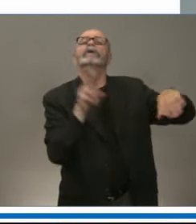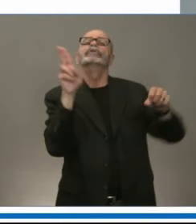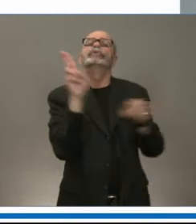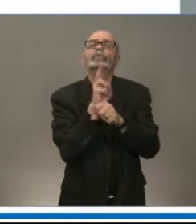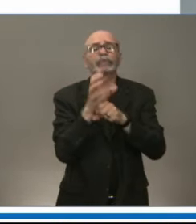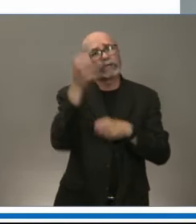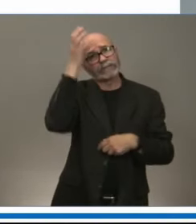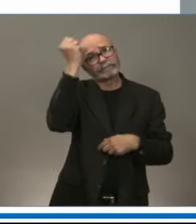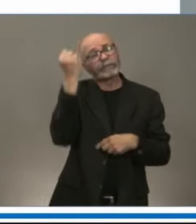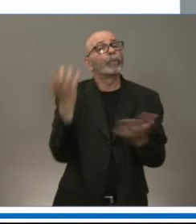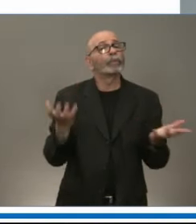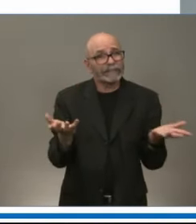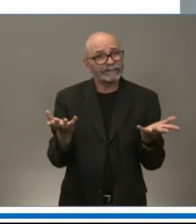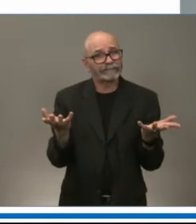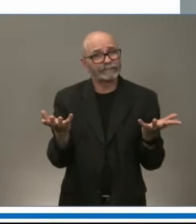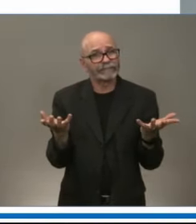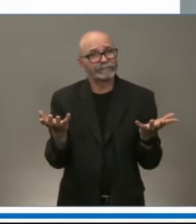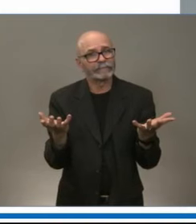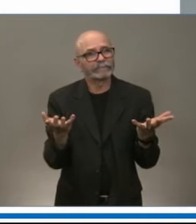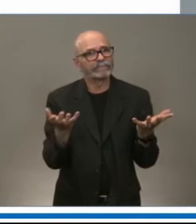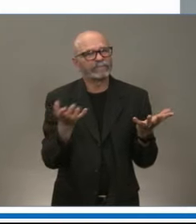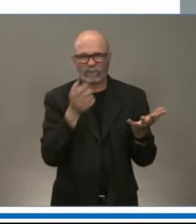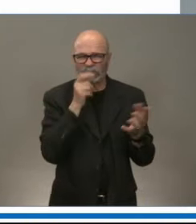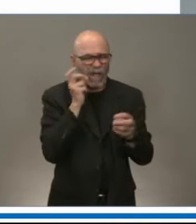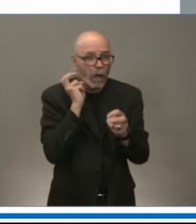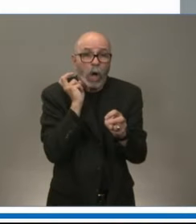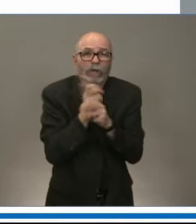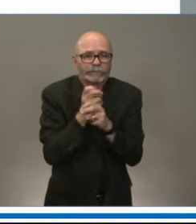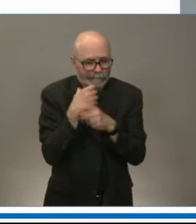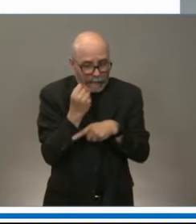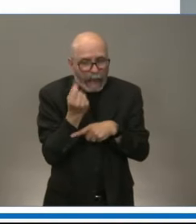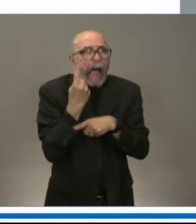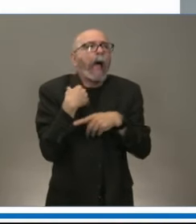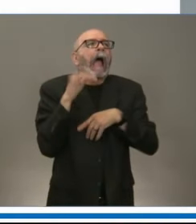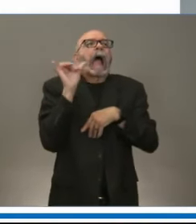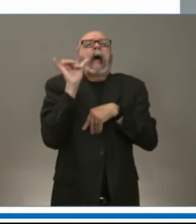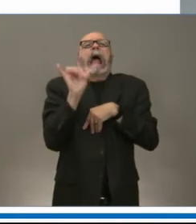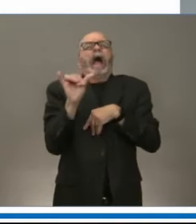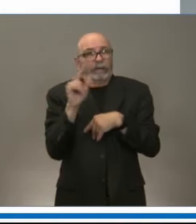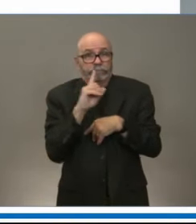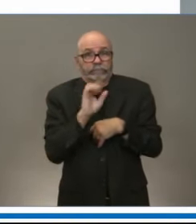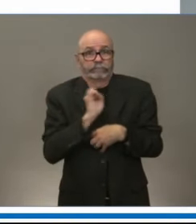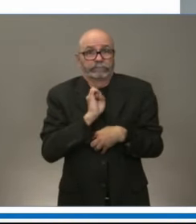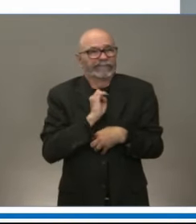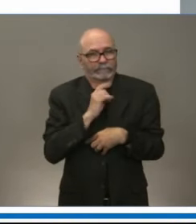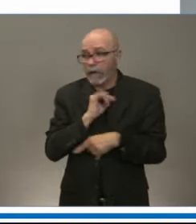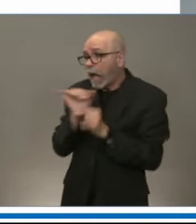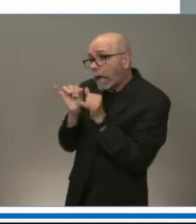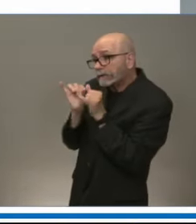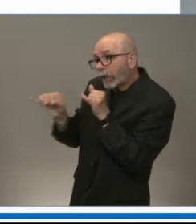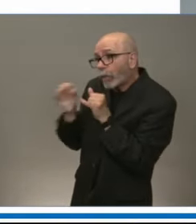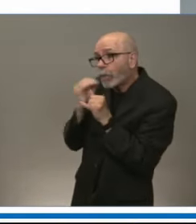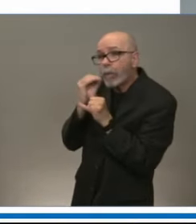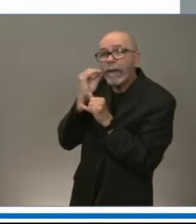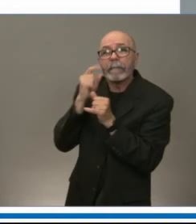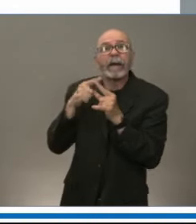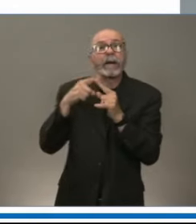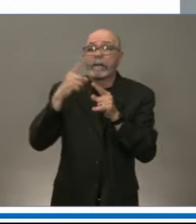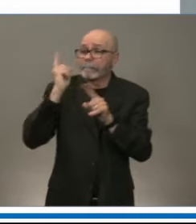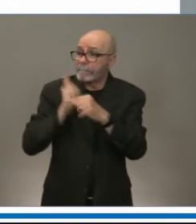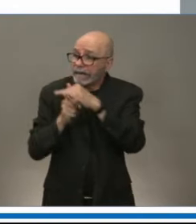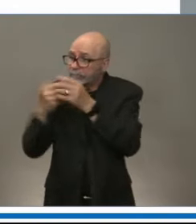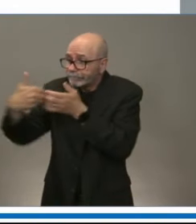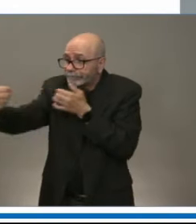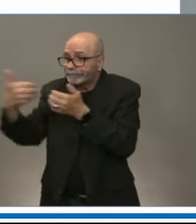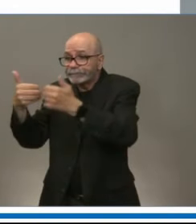not that, in my mind, it's not that difficult to understand. Stay home as much as possible. Stay away from each other. Stop looking for loopholes or reasons